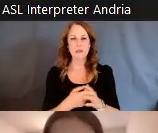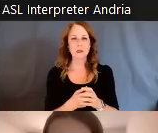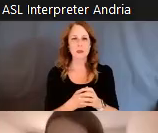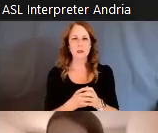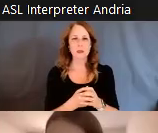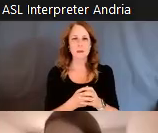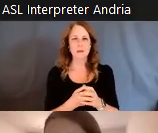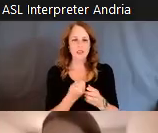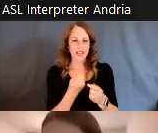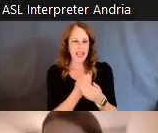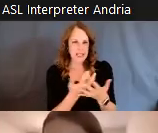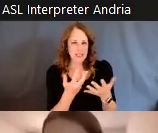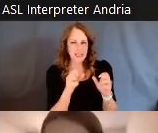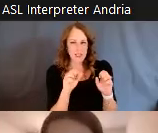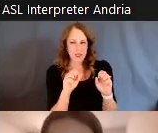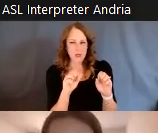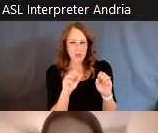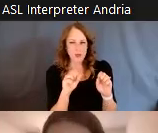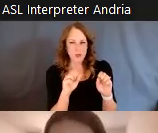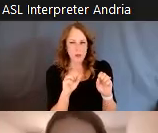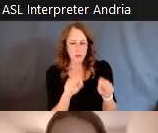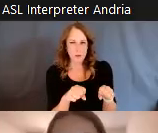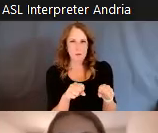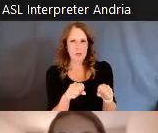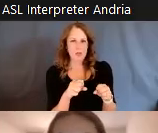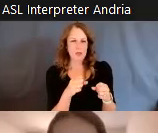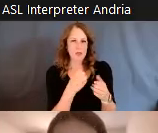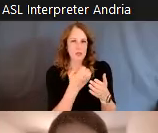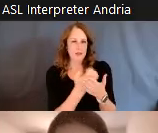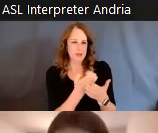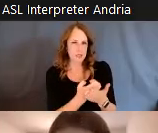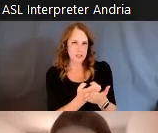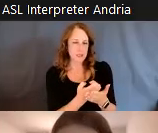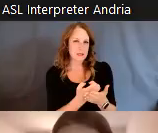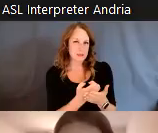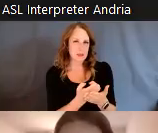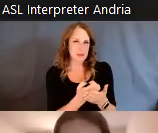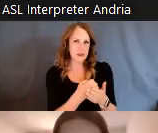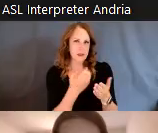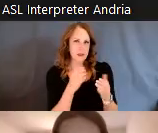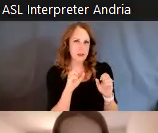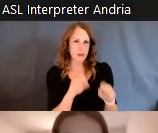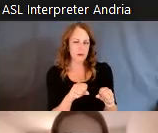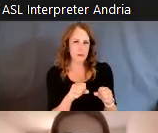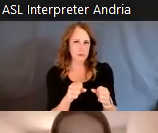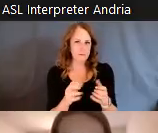anything that is sort of time limited. They're going to work on securing that crime scene for folks.